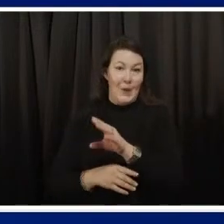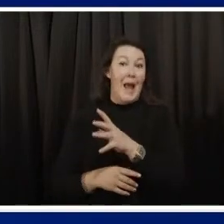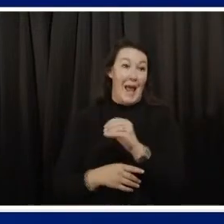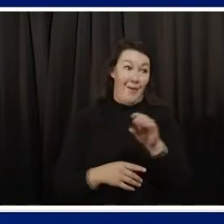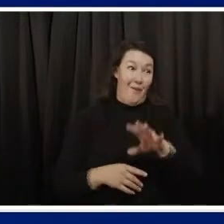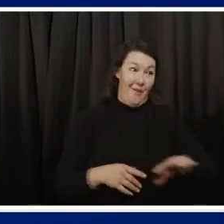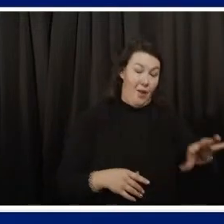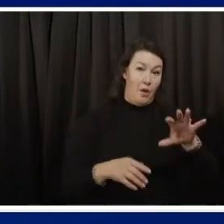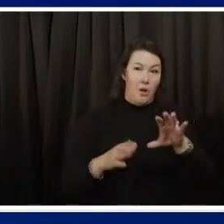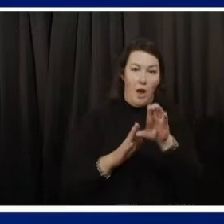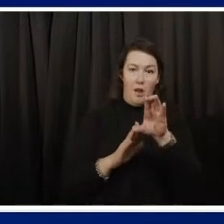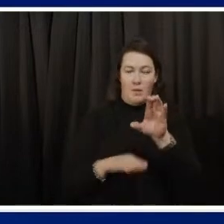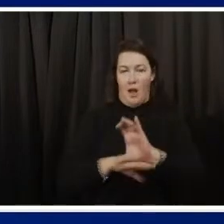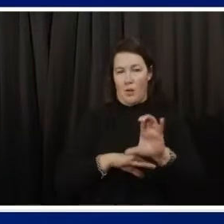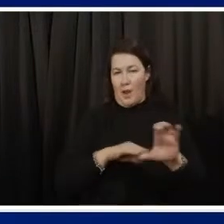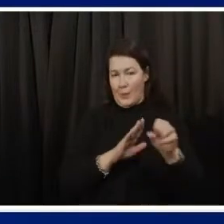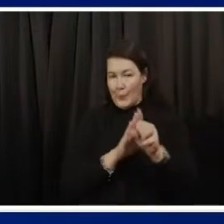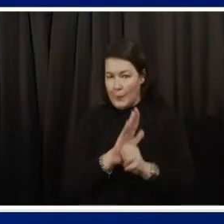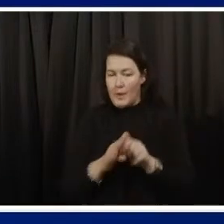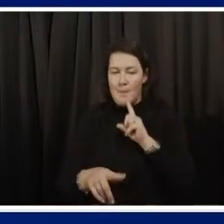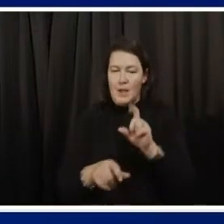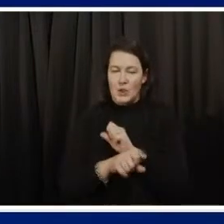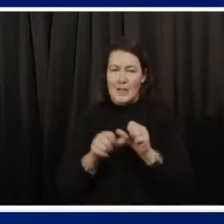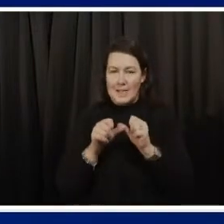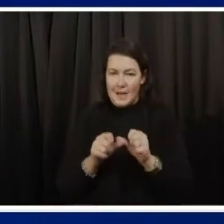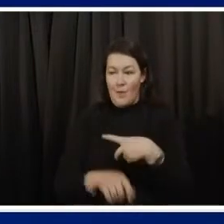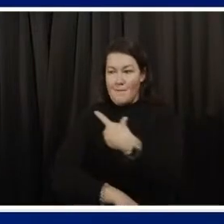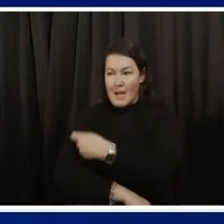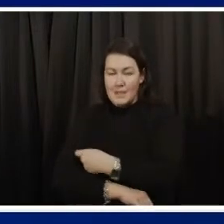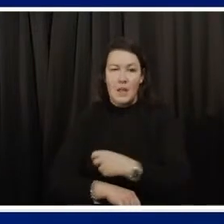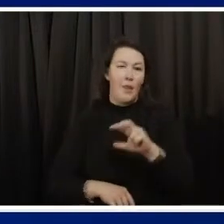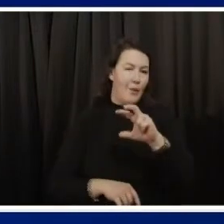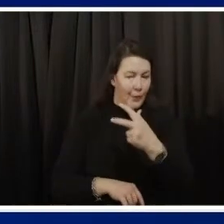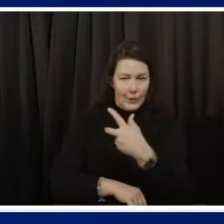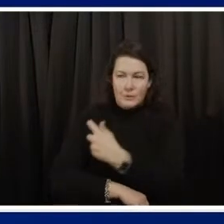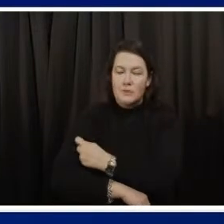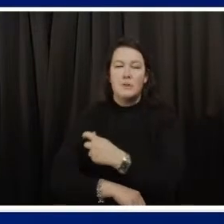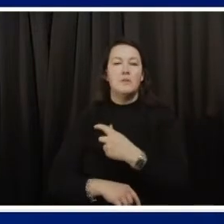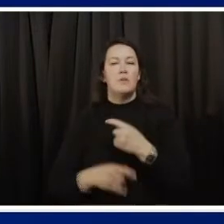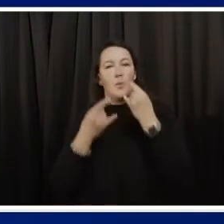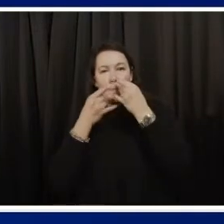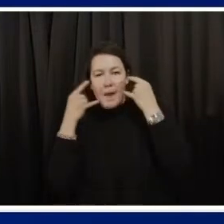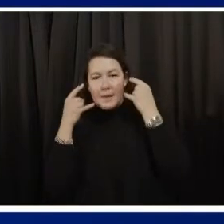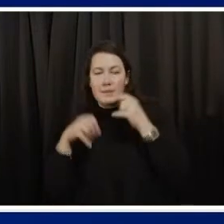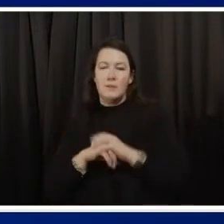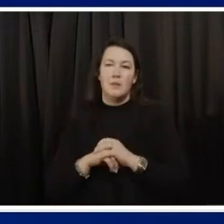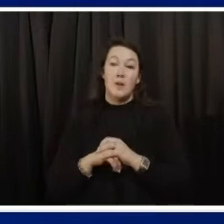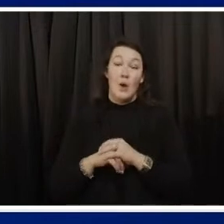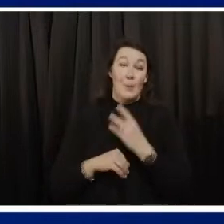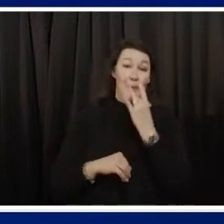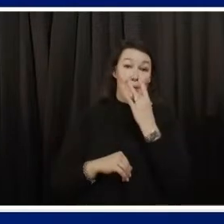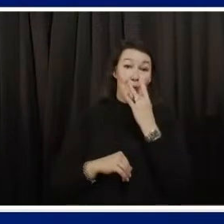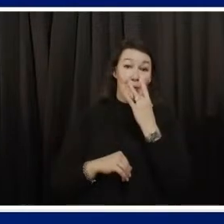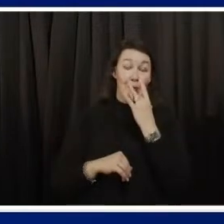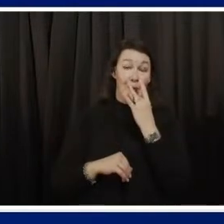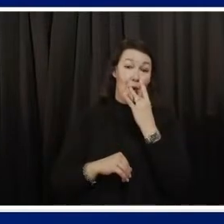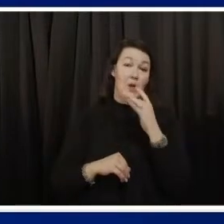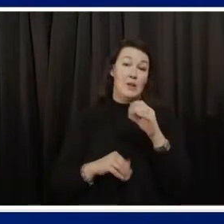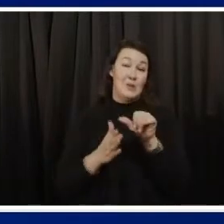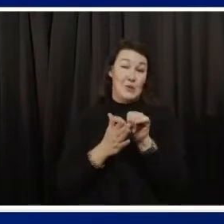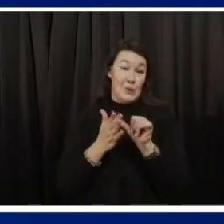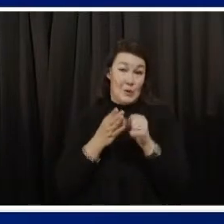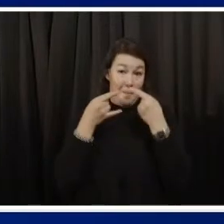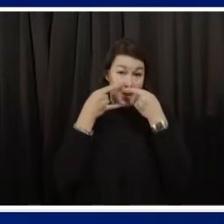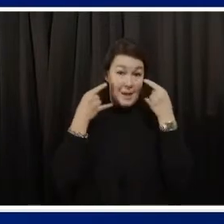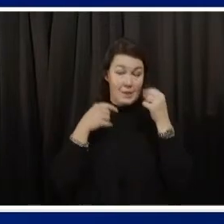keep doing the things that you have been doing. Get vaccinated, get boosted, wear a mask, preferably a surgical or medical grade mask,